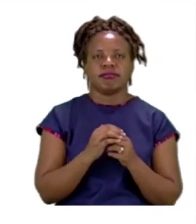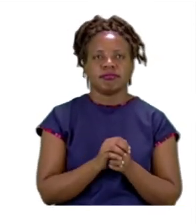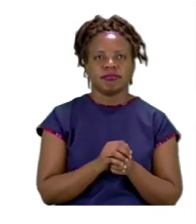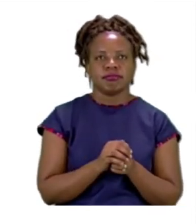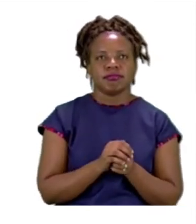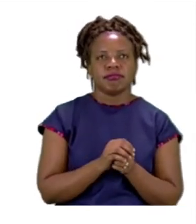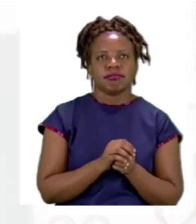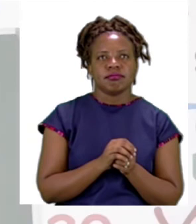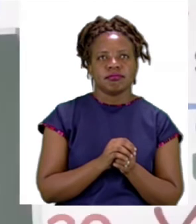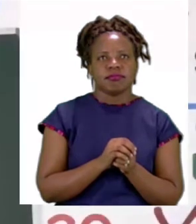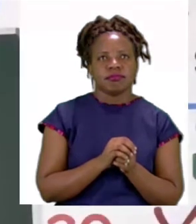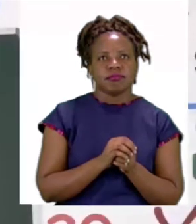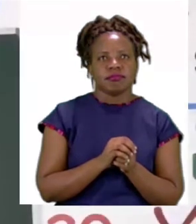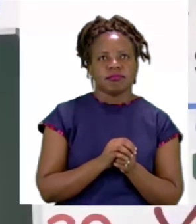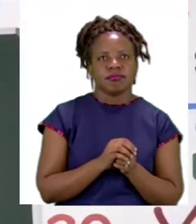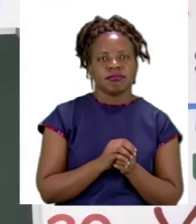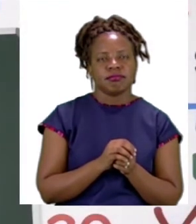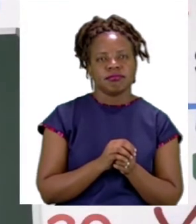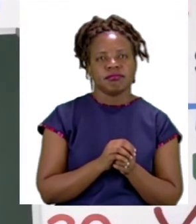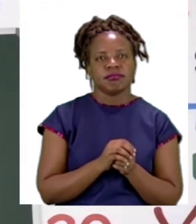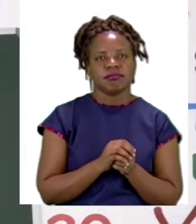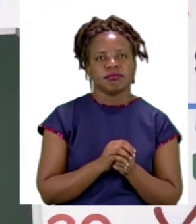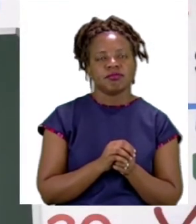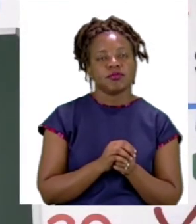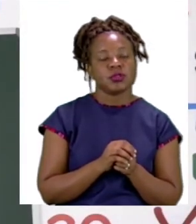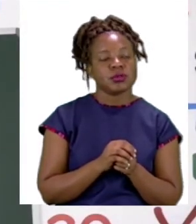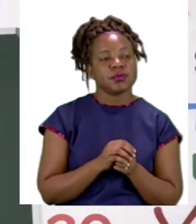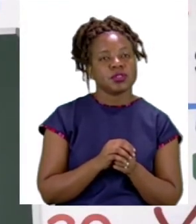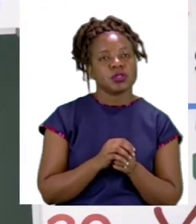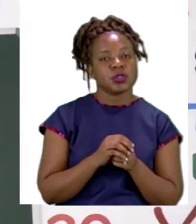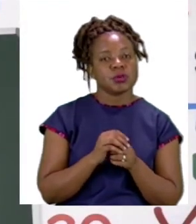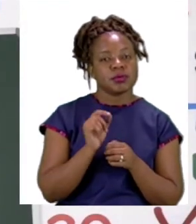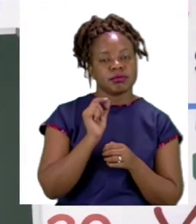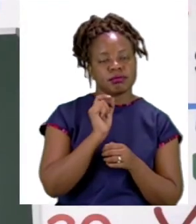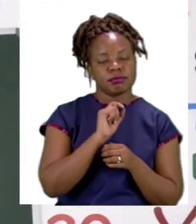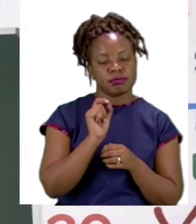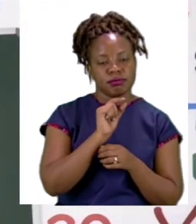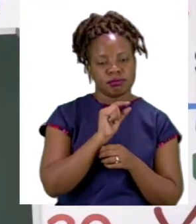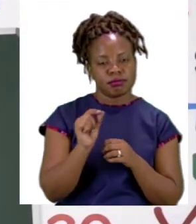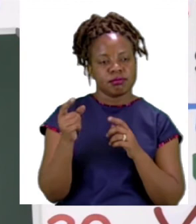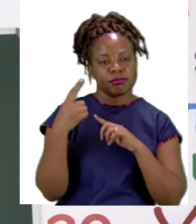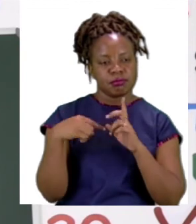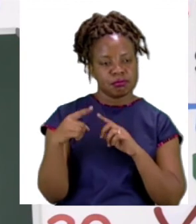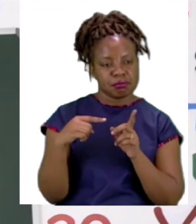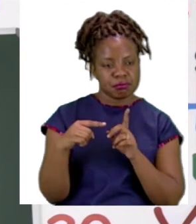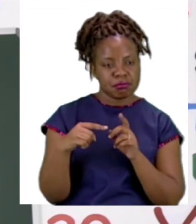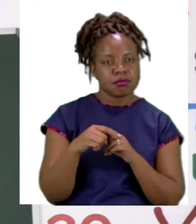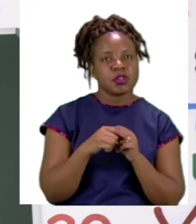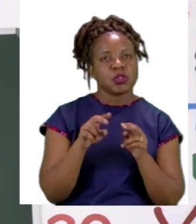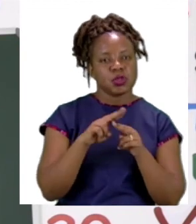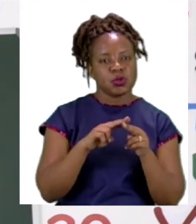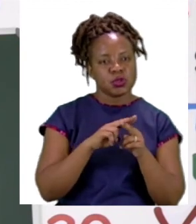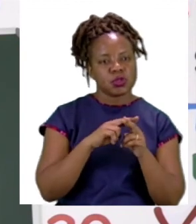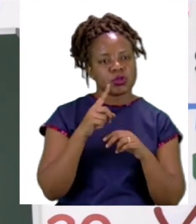which are the full stop, the comma, and the question mark. So take your time when you